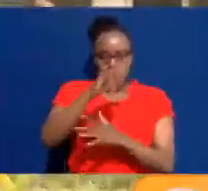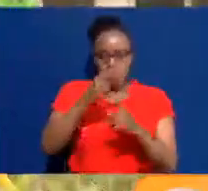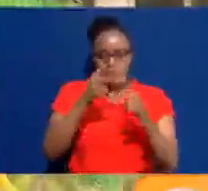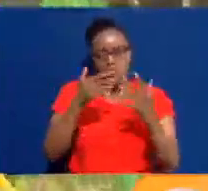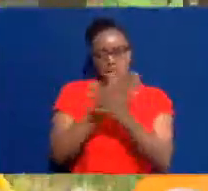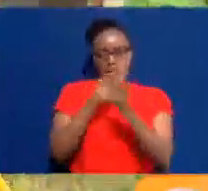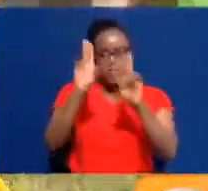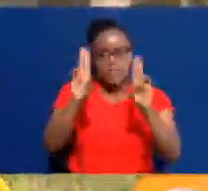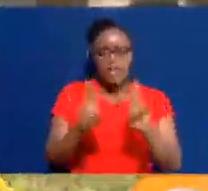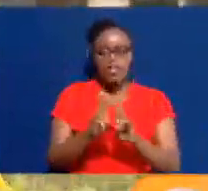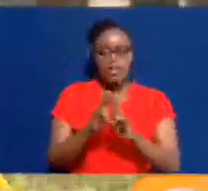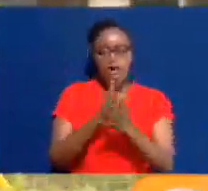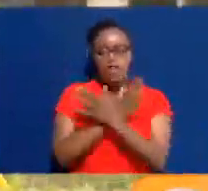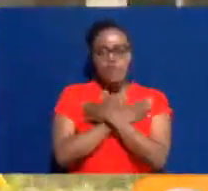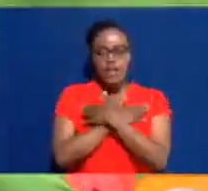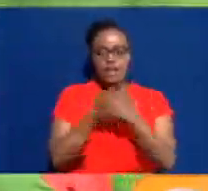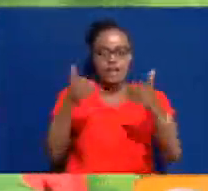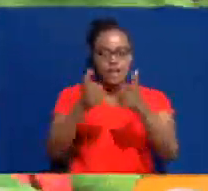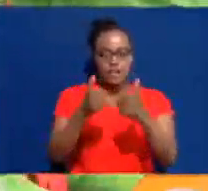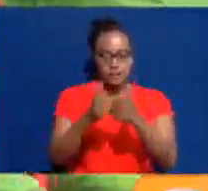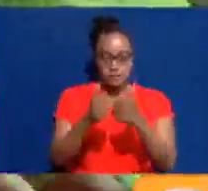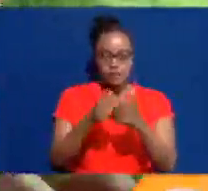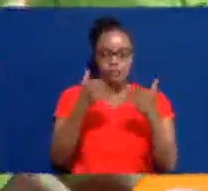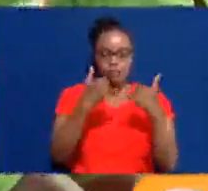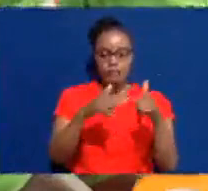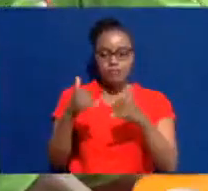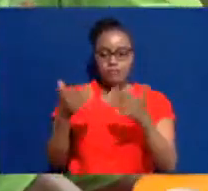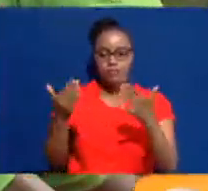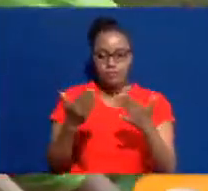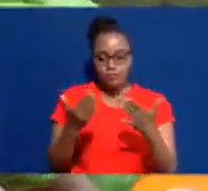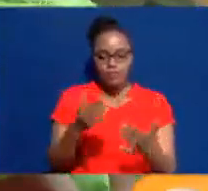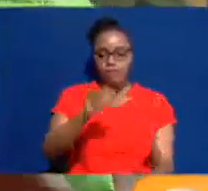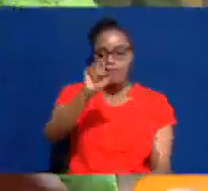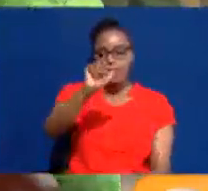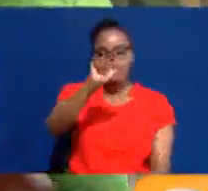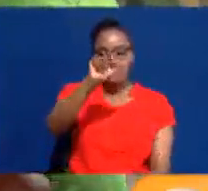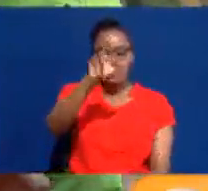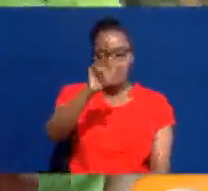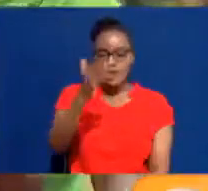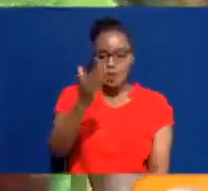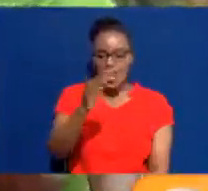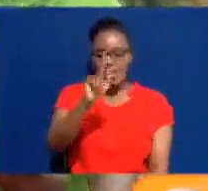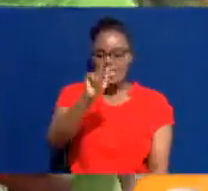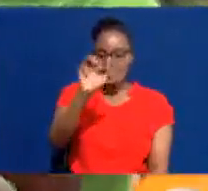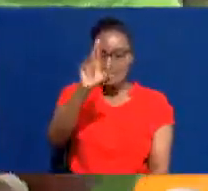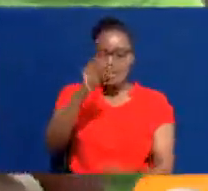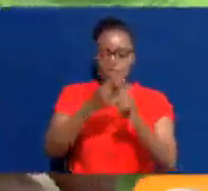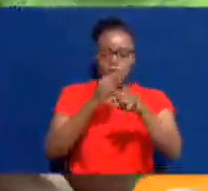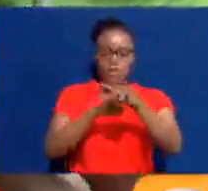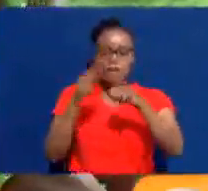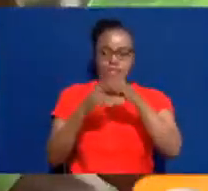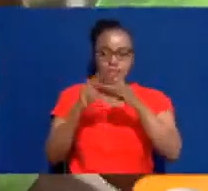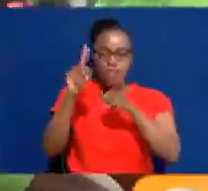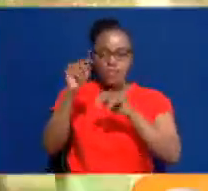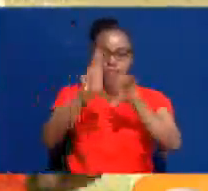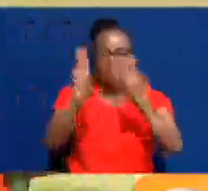friendly match to be played in Tehran. The game will be played at the iconic Azadi Stadium in Tehran from 7 p.m. This will be the